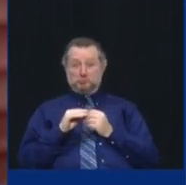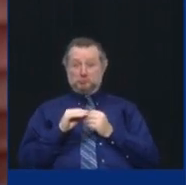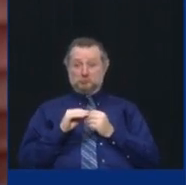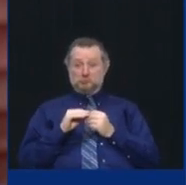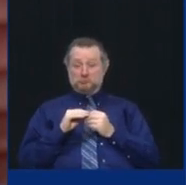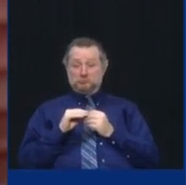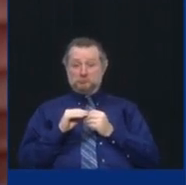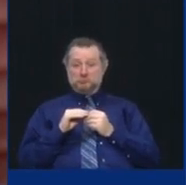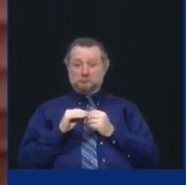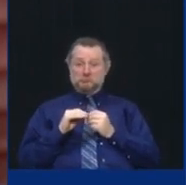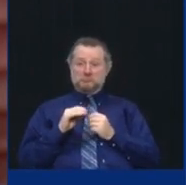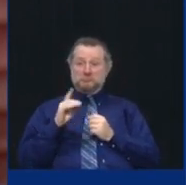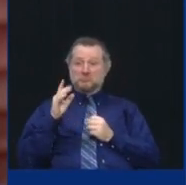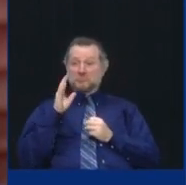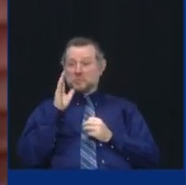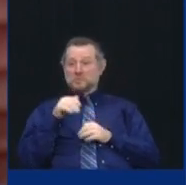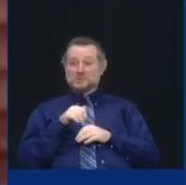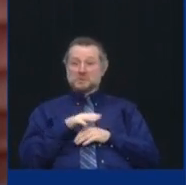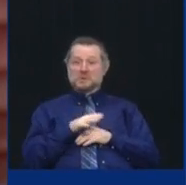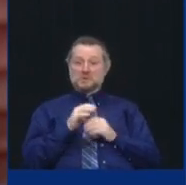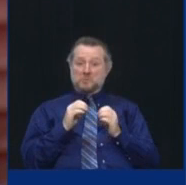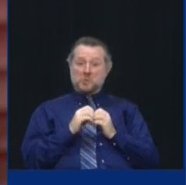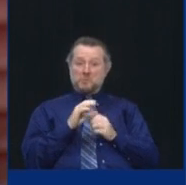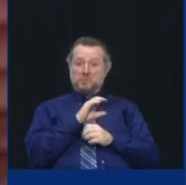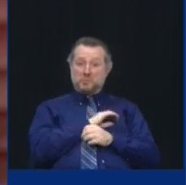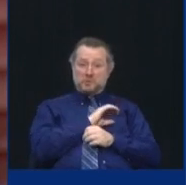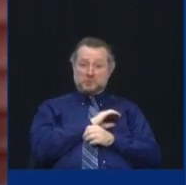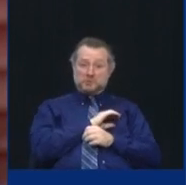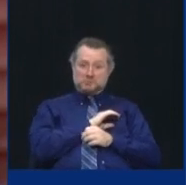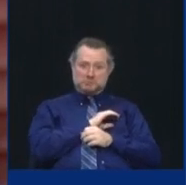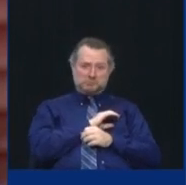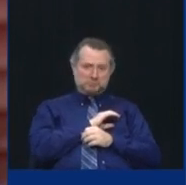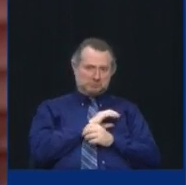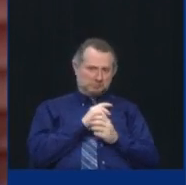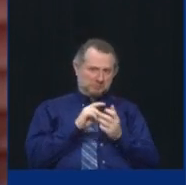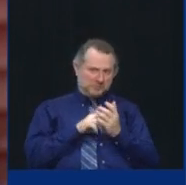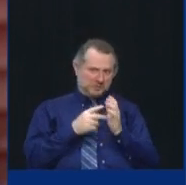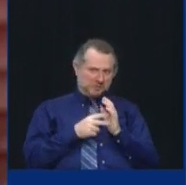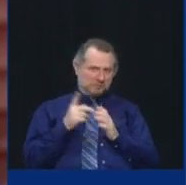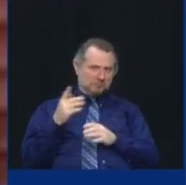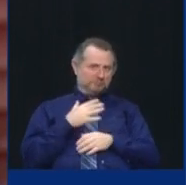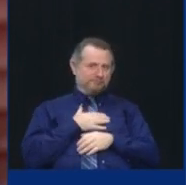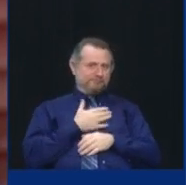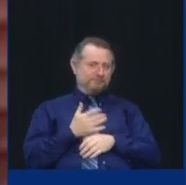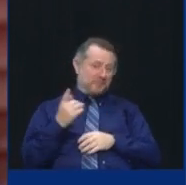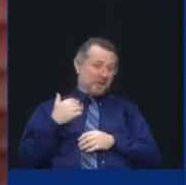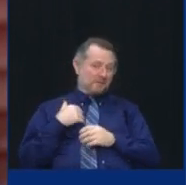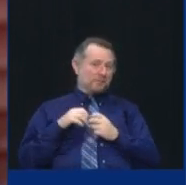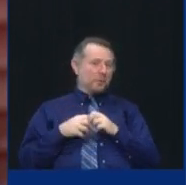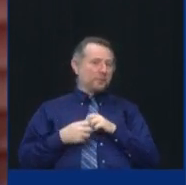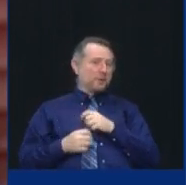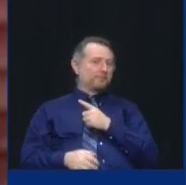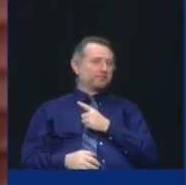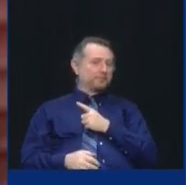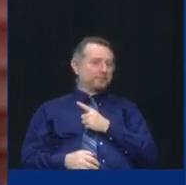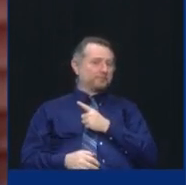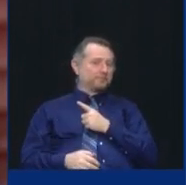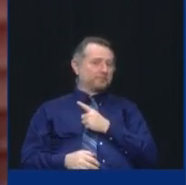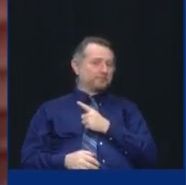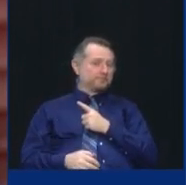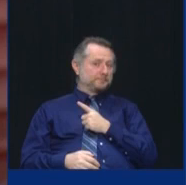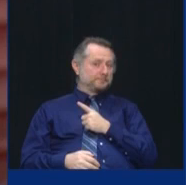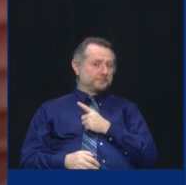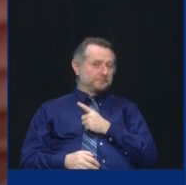to send more police, at least that's an acknowledgement of the problem, right?